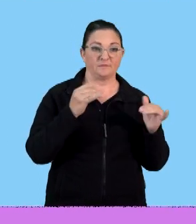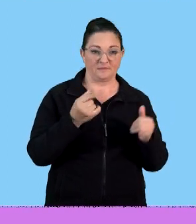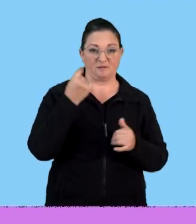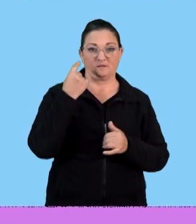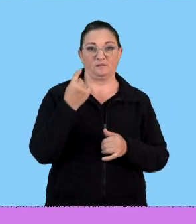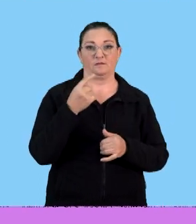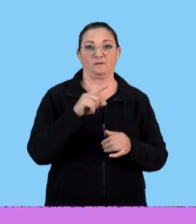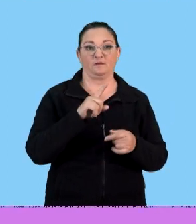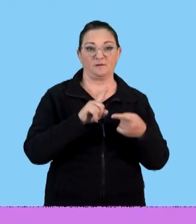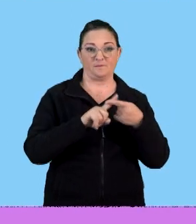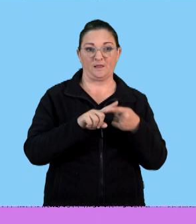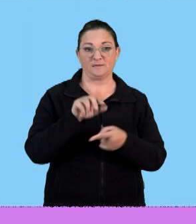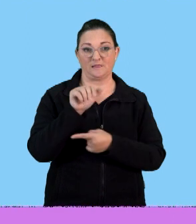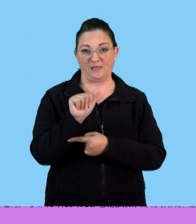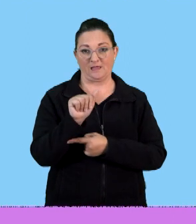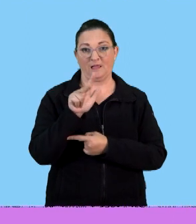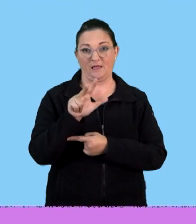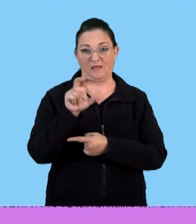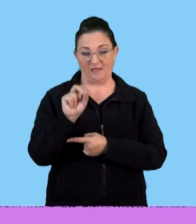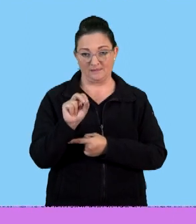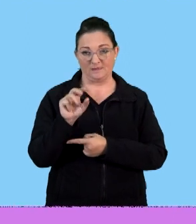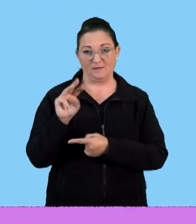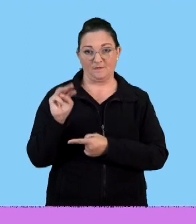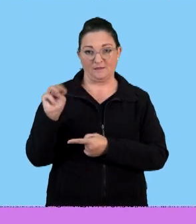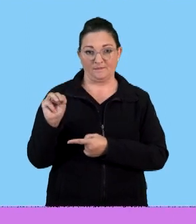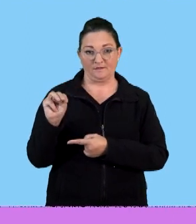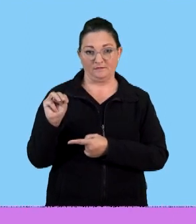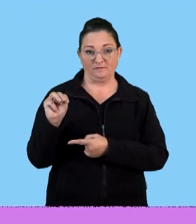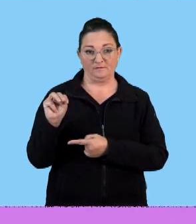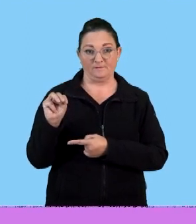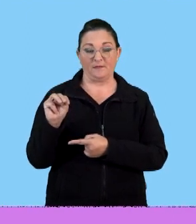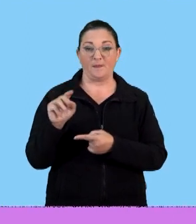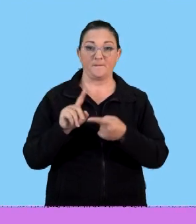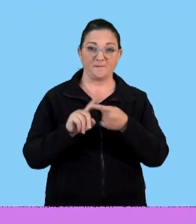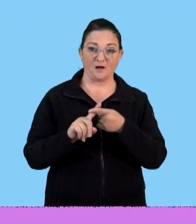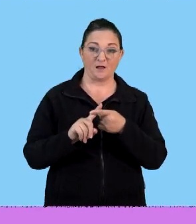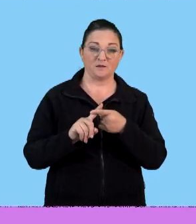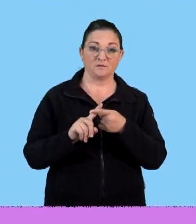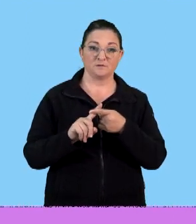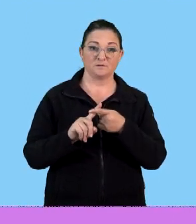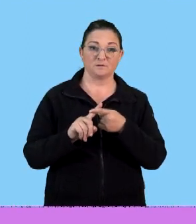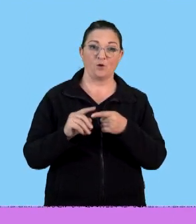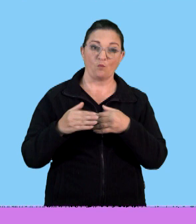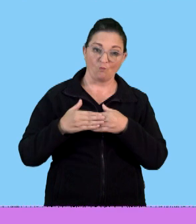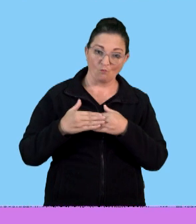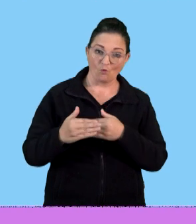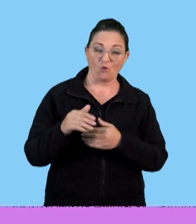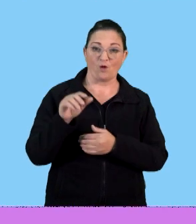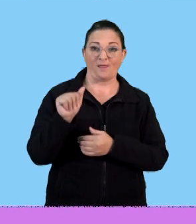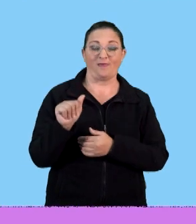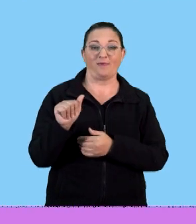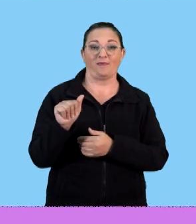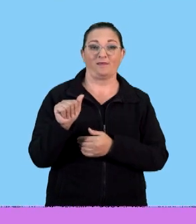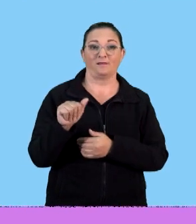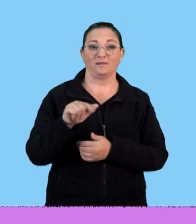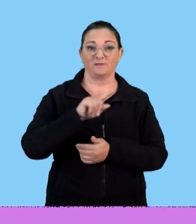plus another A. What is dimension A is 80 millimeters. Plus we